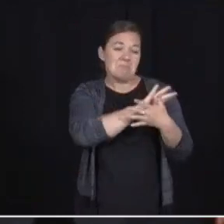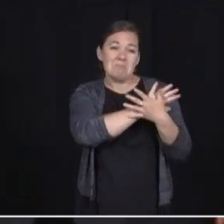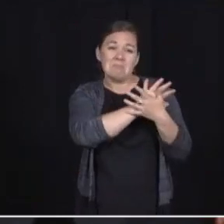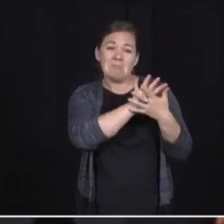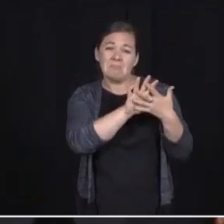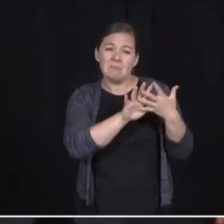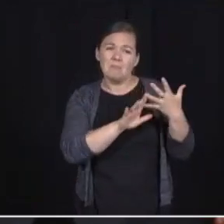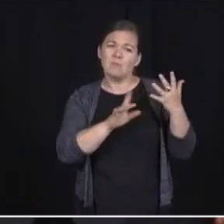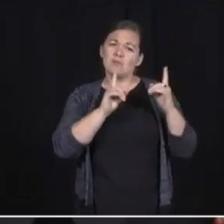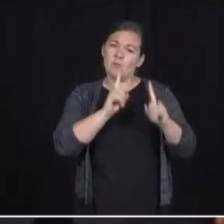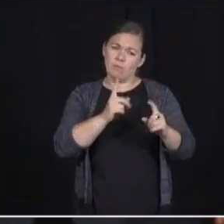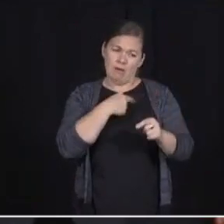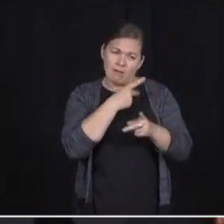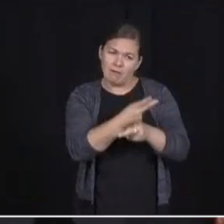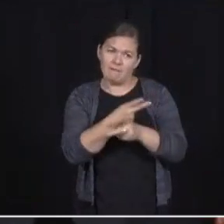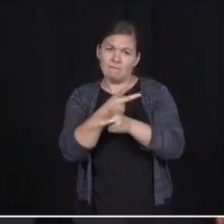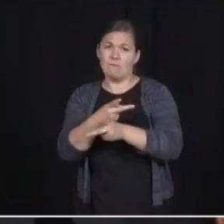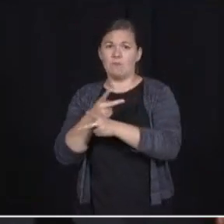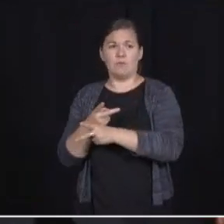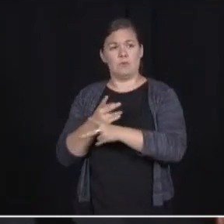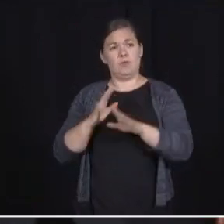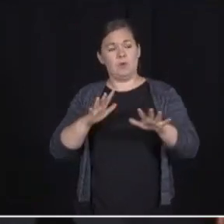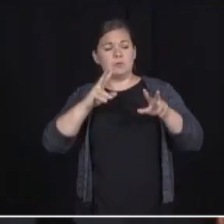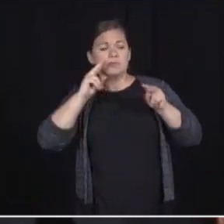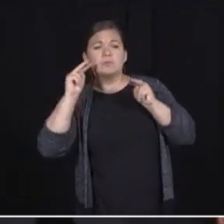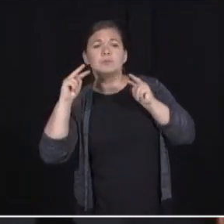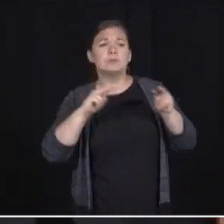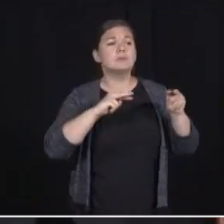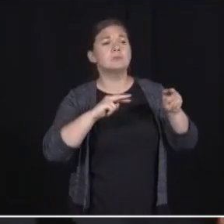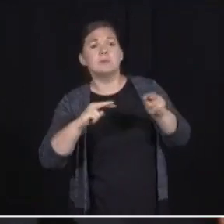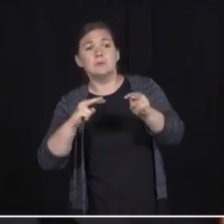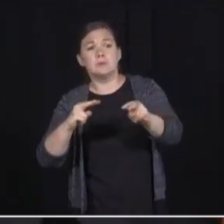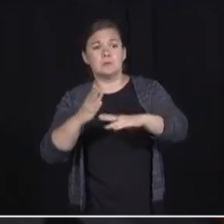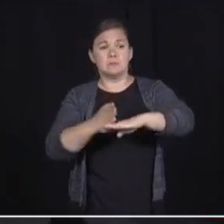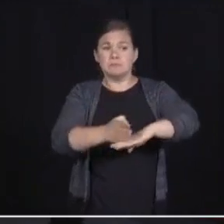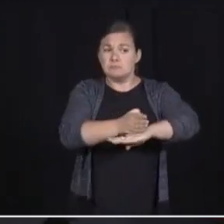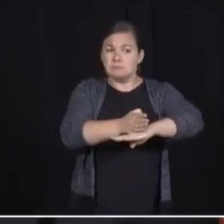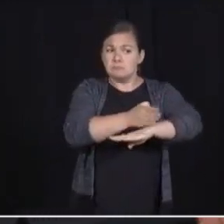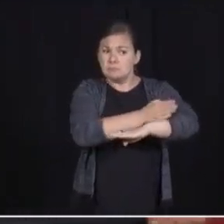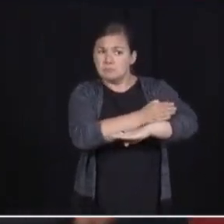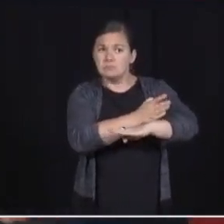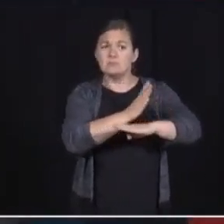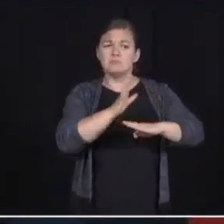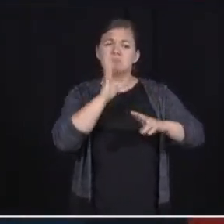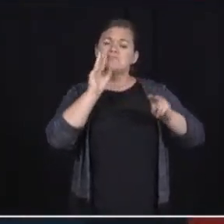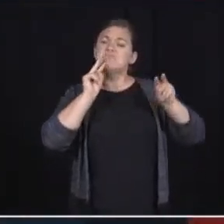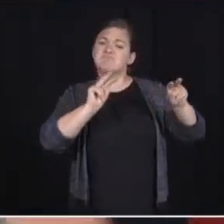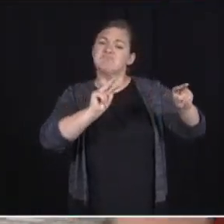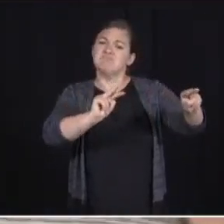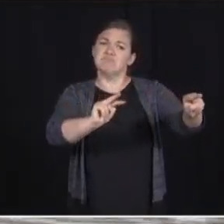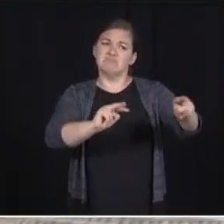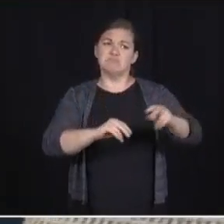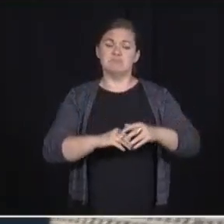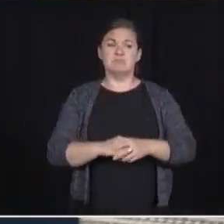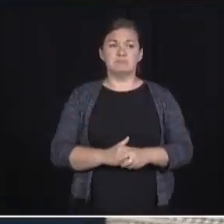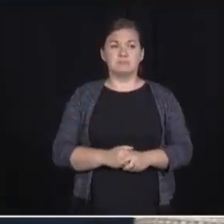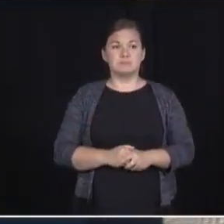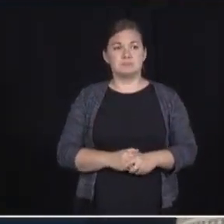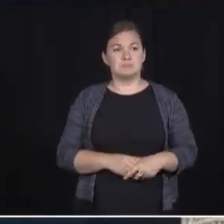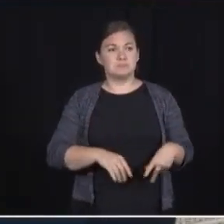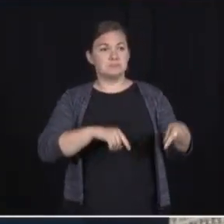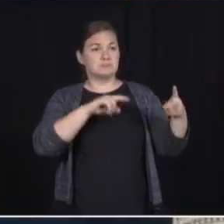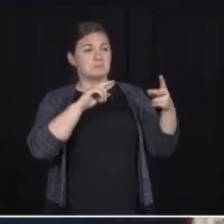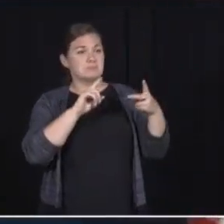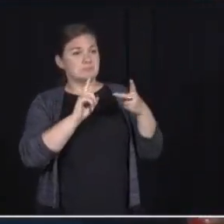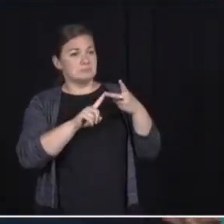it goes and monitor how we can improve things as we go along. Follow up? Thank you. Fair enough. And actually, Dr. Yaffe,